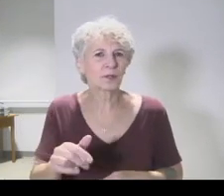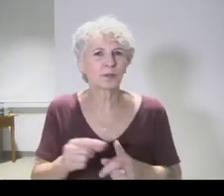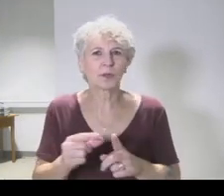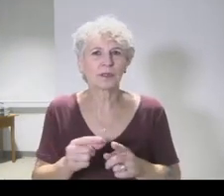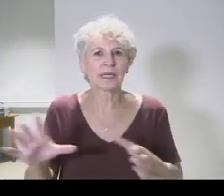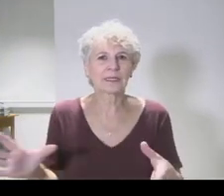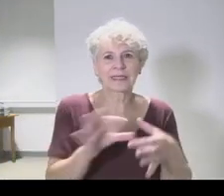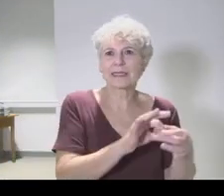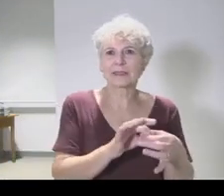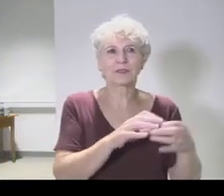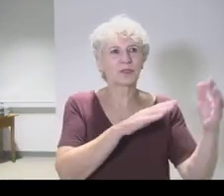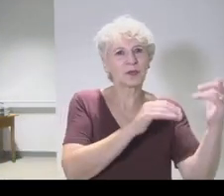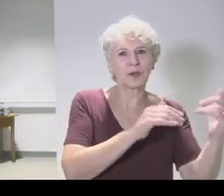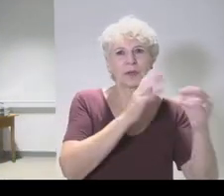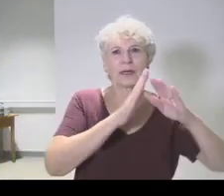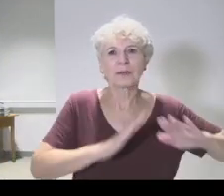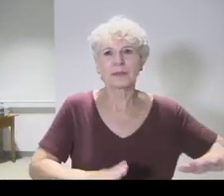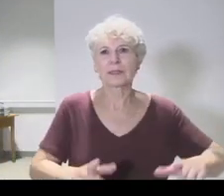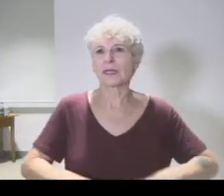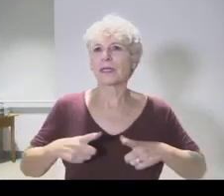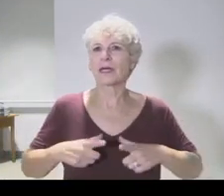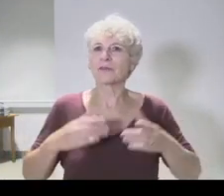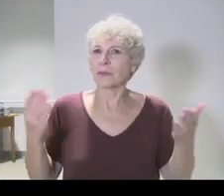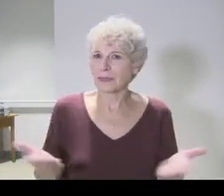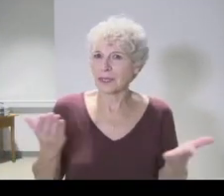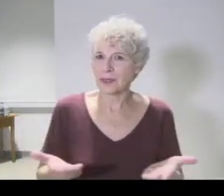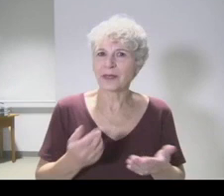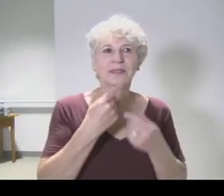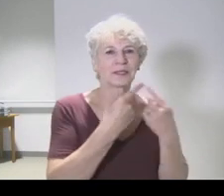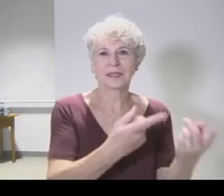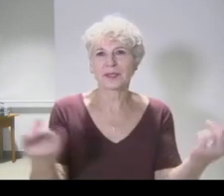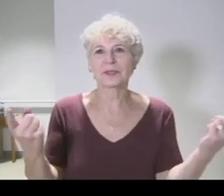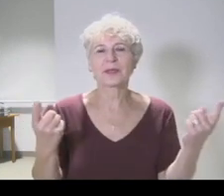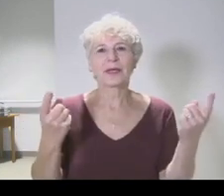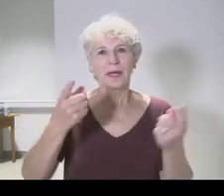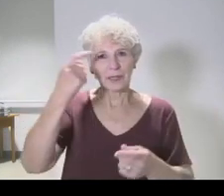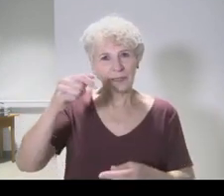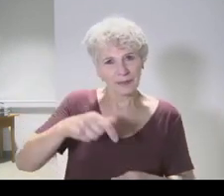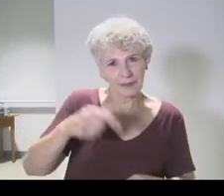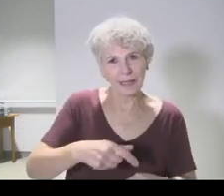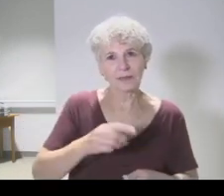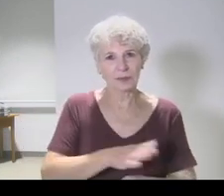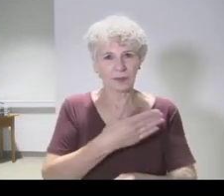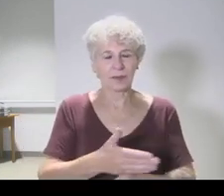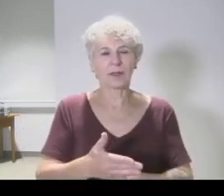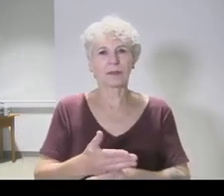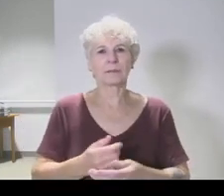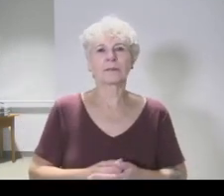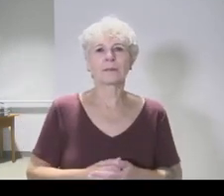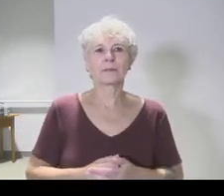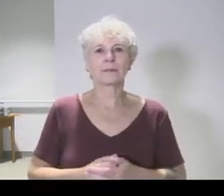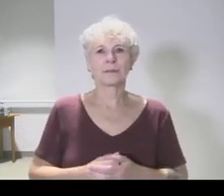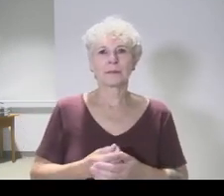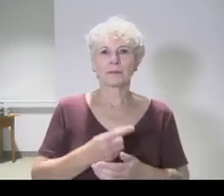hope and peace and life. But I'm here to tell you today that because of the song we sang before that, because death